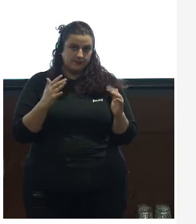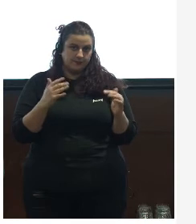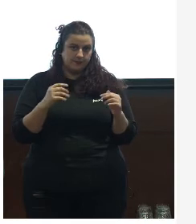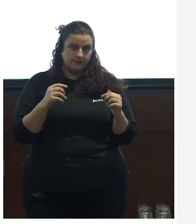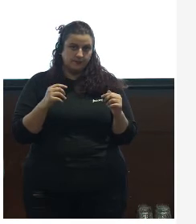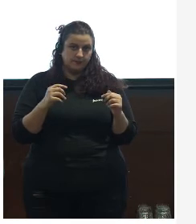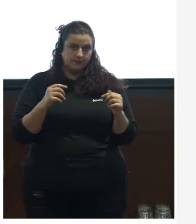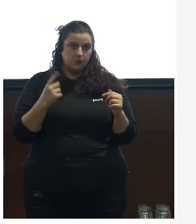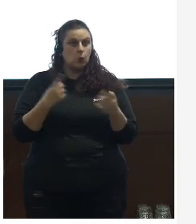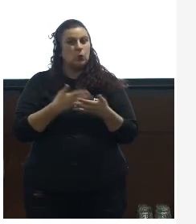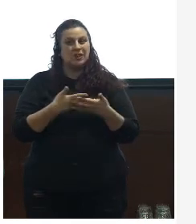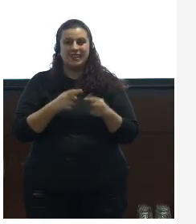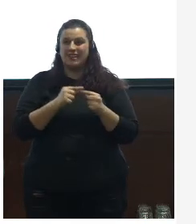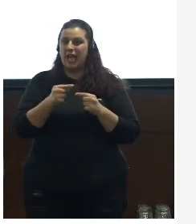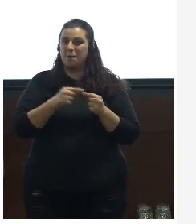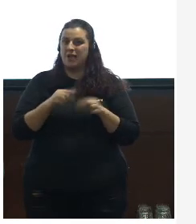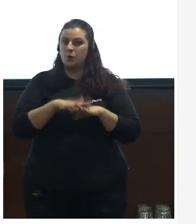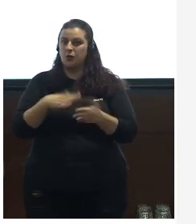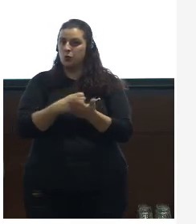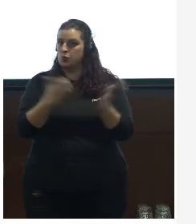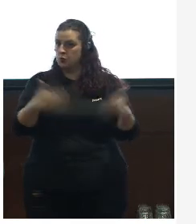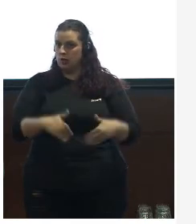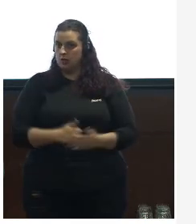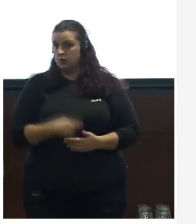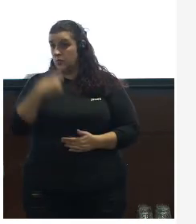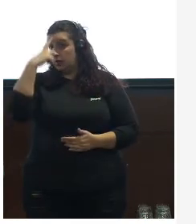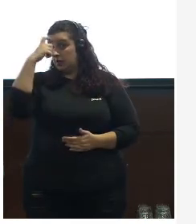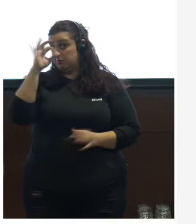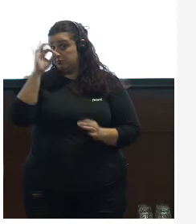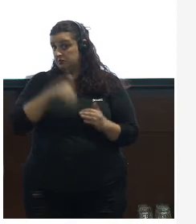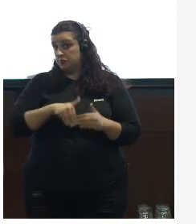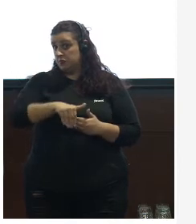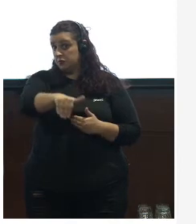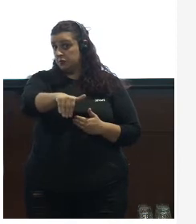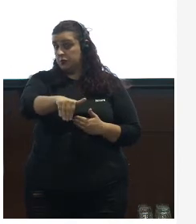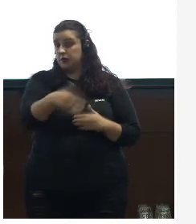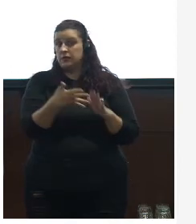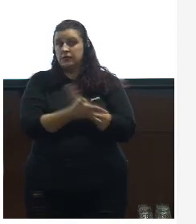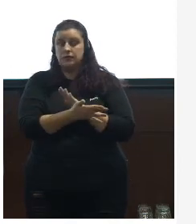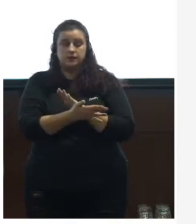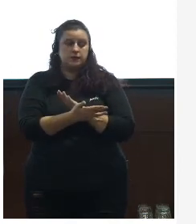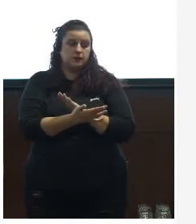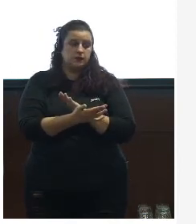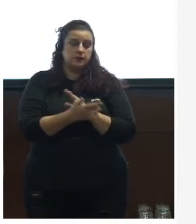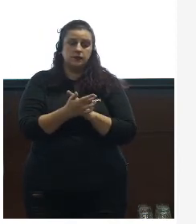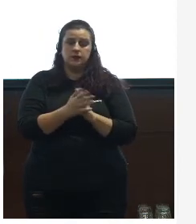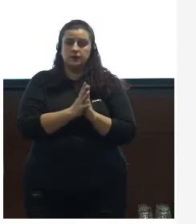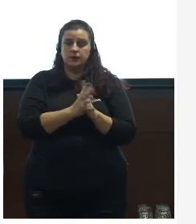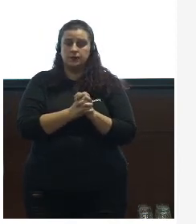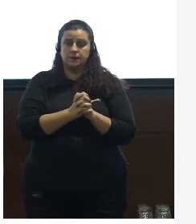I do think in the future, the answer would be that there is a less gap between accessible tours and standard